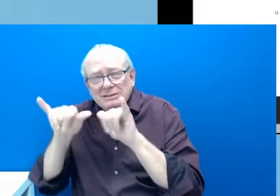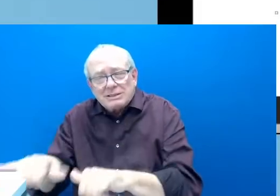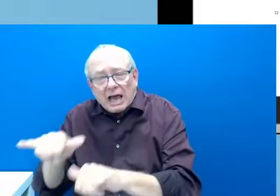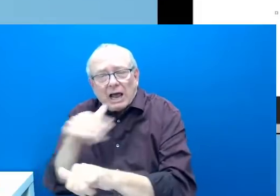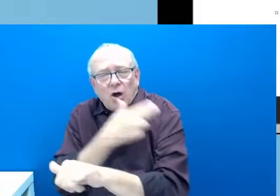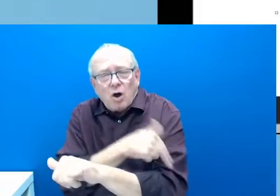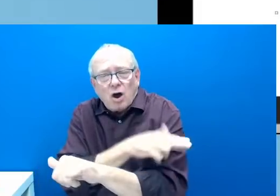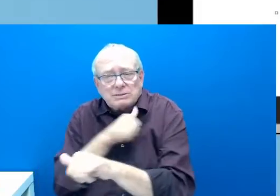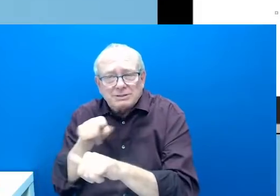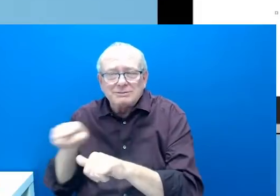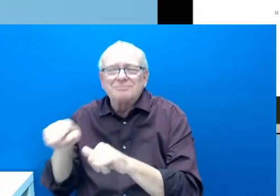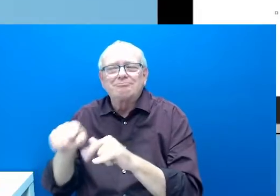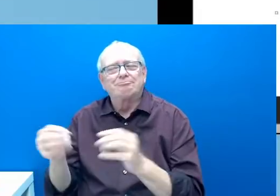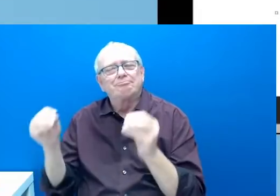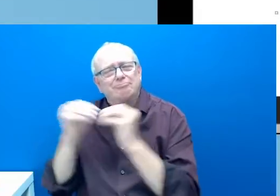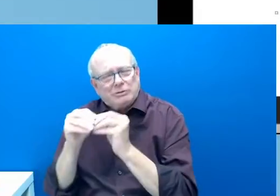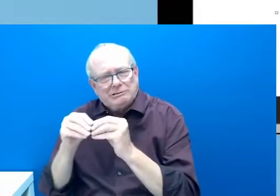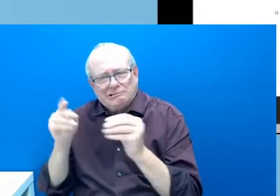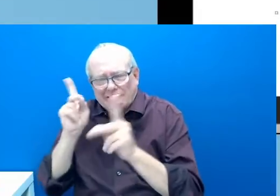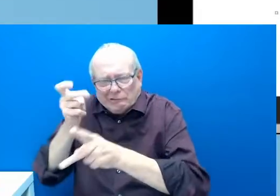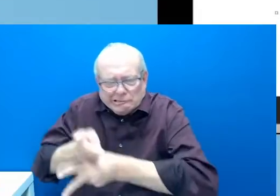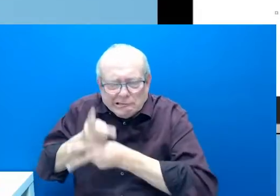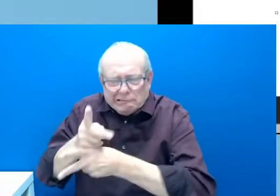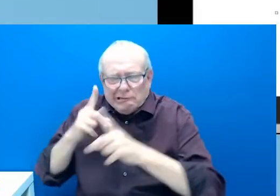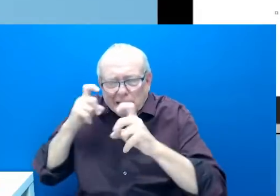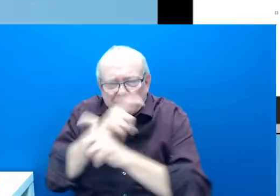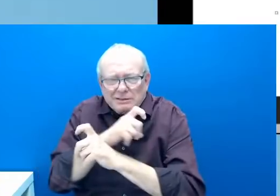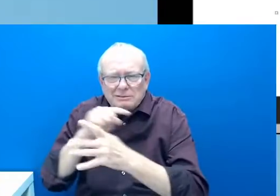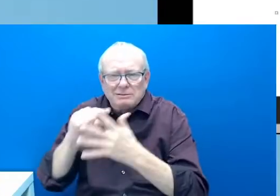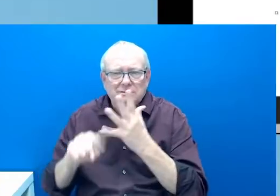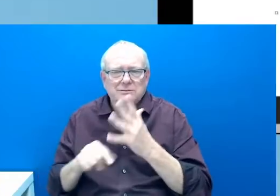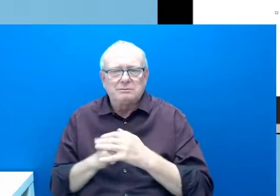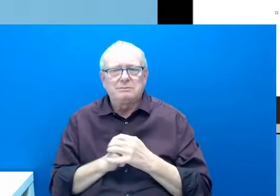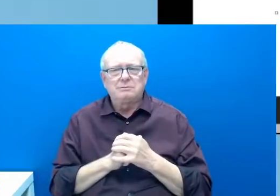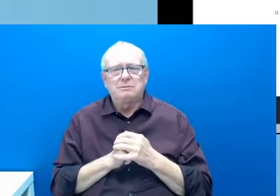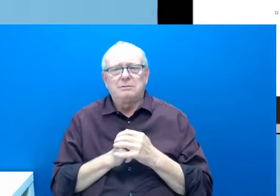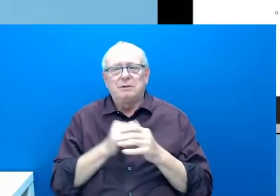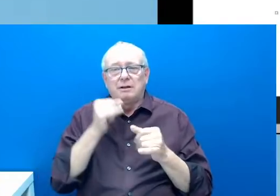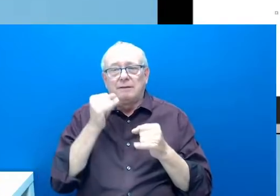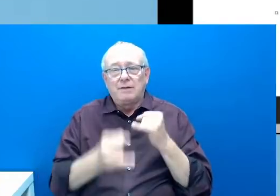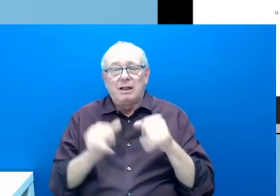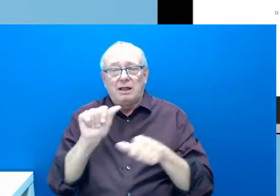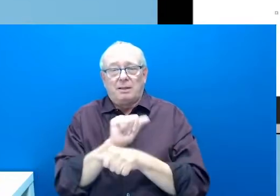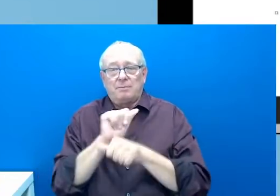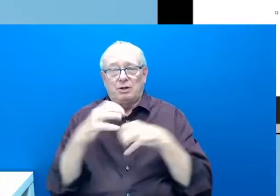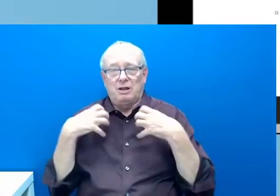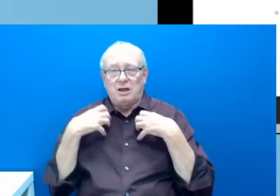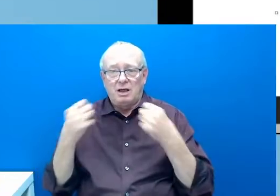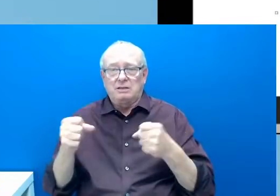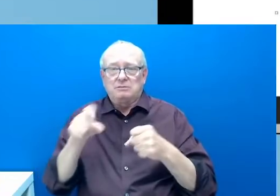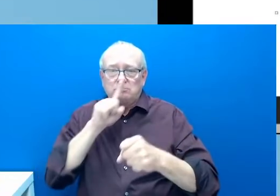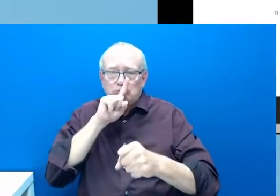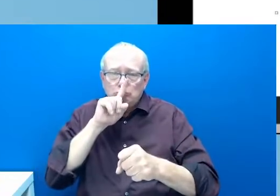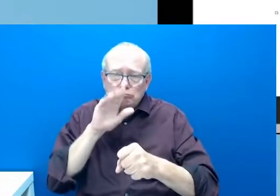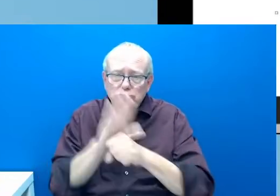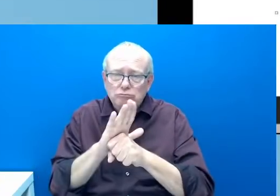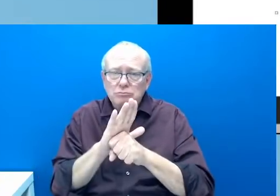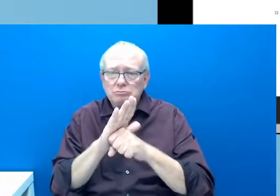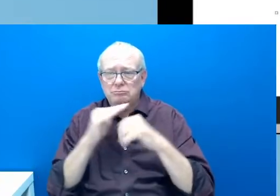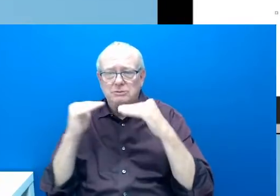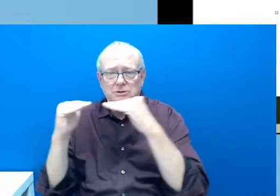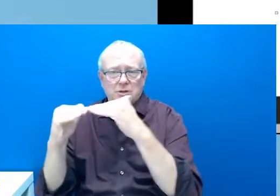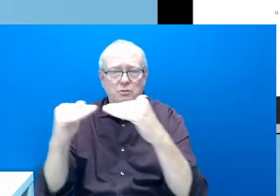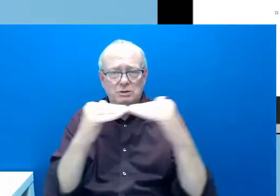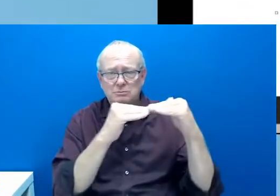is committed to making the process across the province equitable for all Albertans. So your chance of